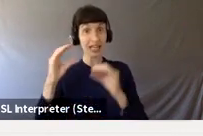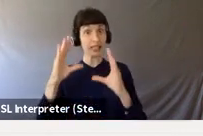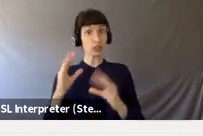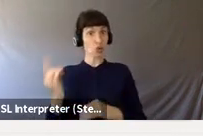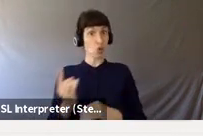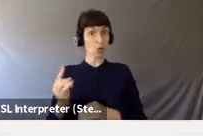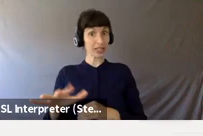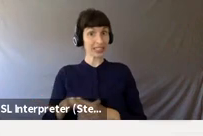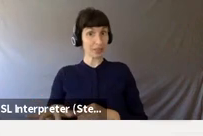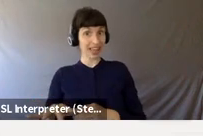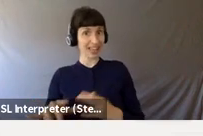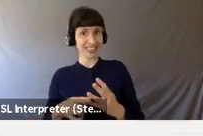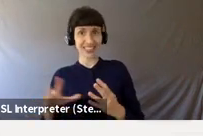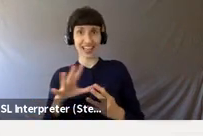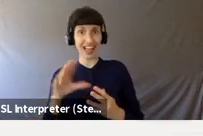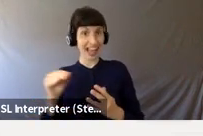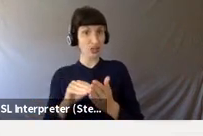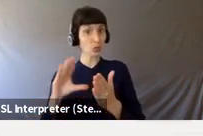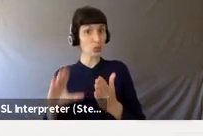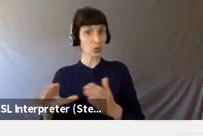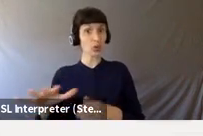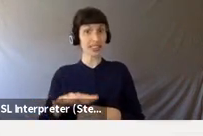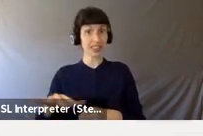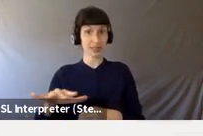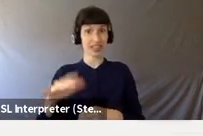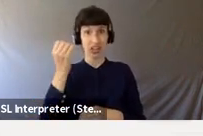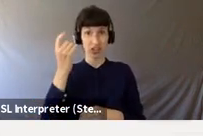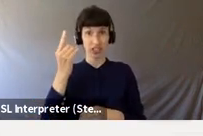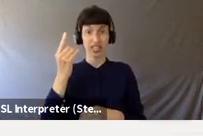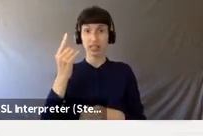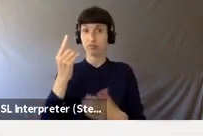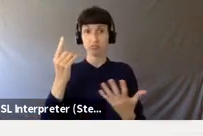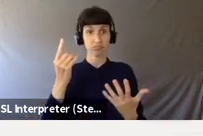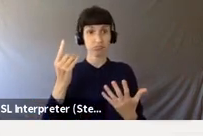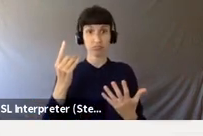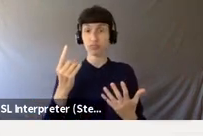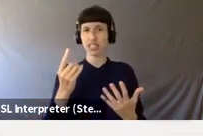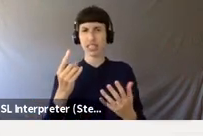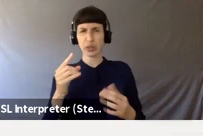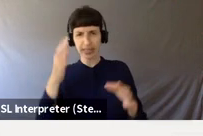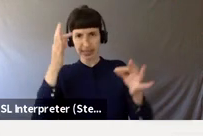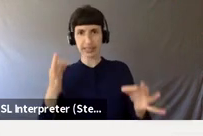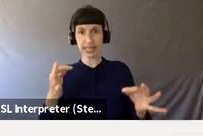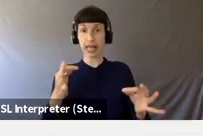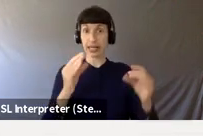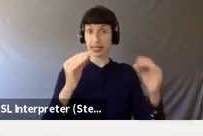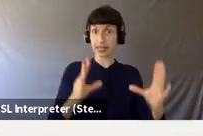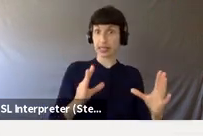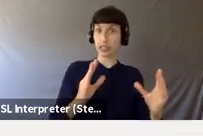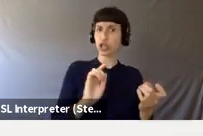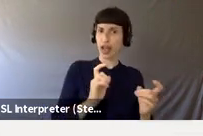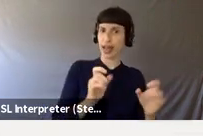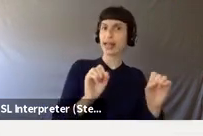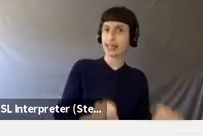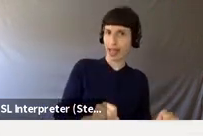So as I notice over here, it's whether the student and the teacher can edit or can't edit. As a teacher, it looks like I